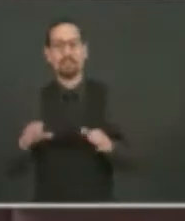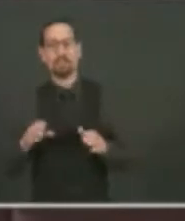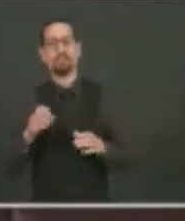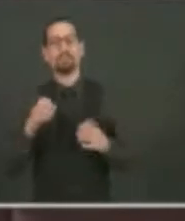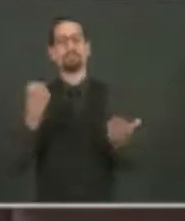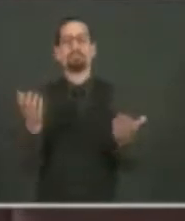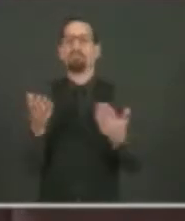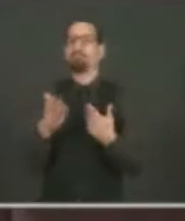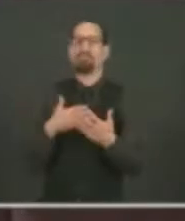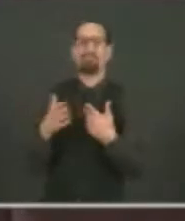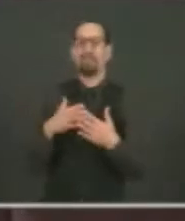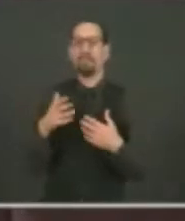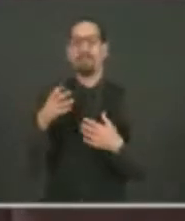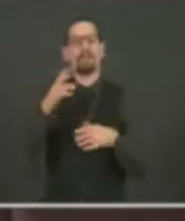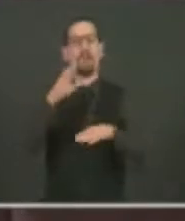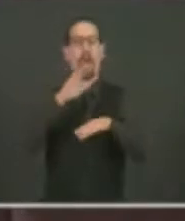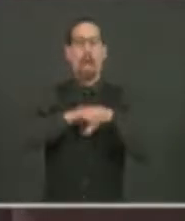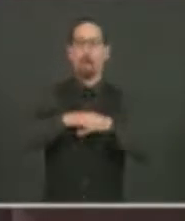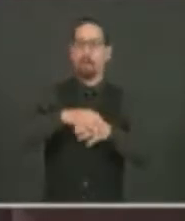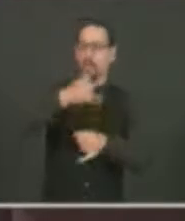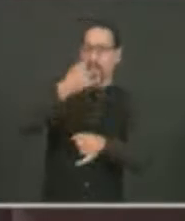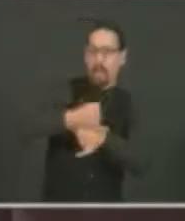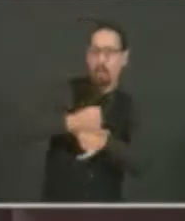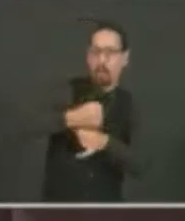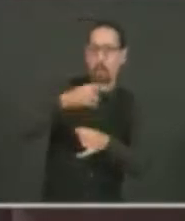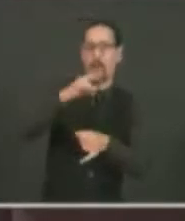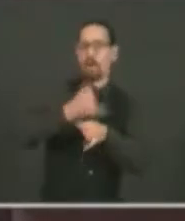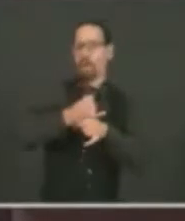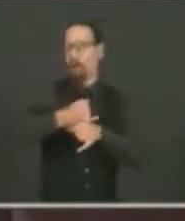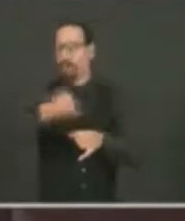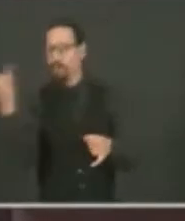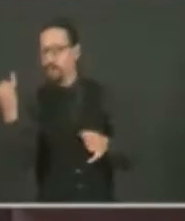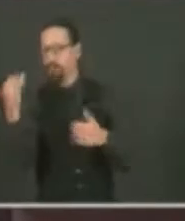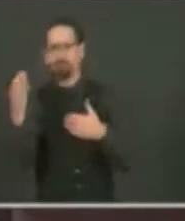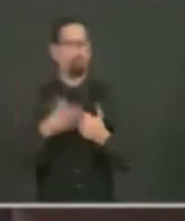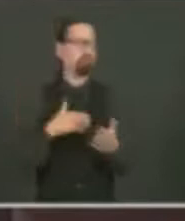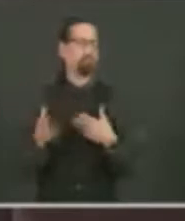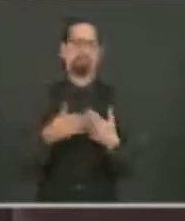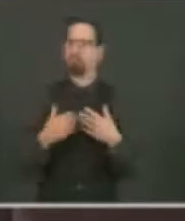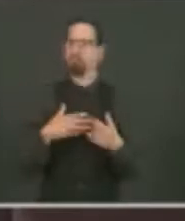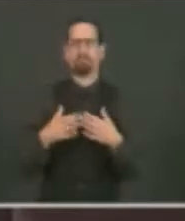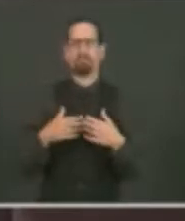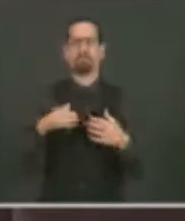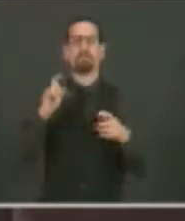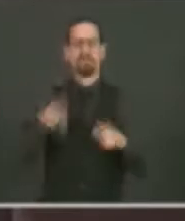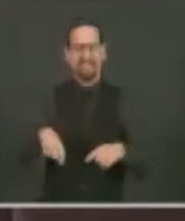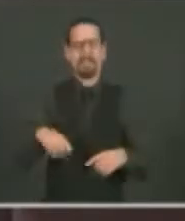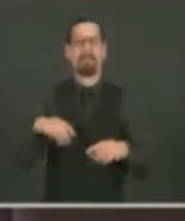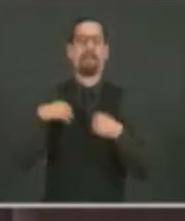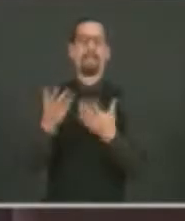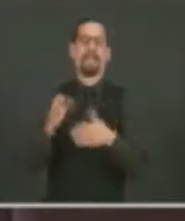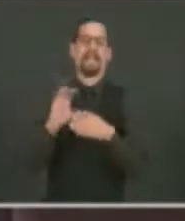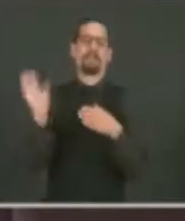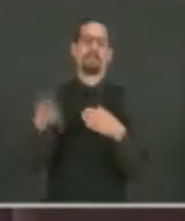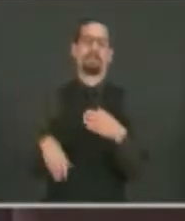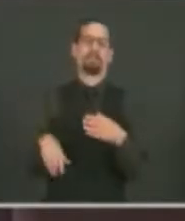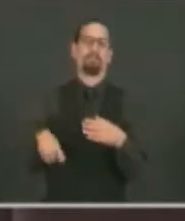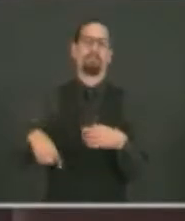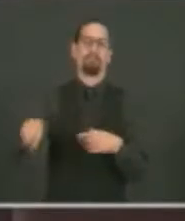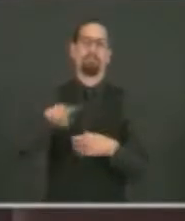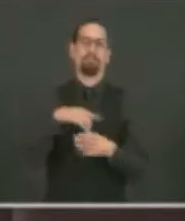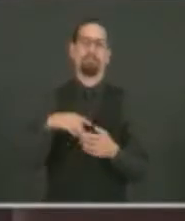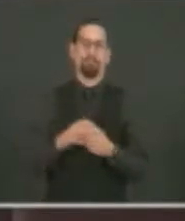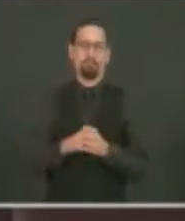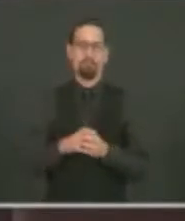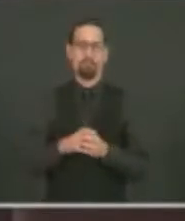campus. And we've been crystal clear about that. You know, we thought about not allowing the college students to come back to campus.